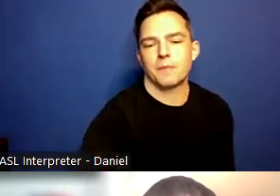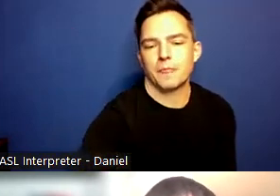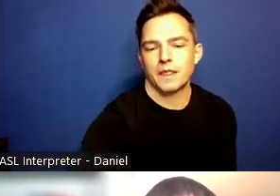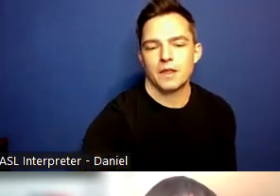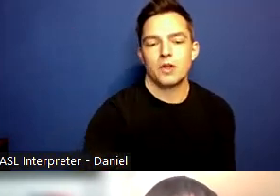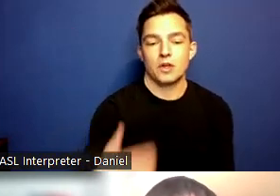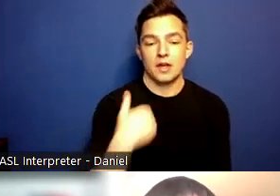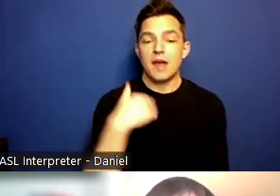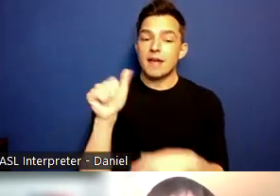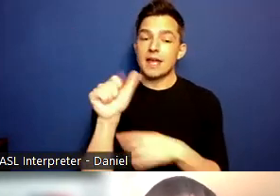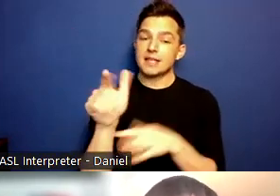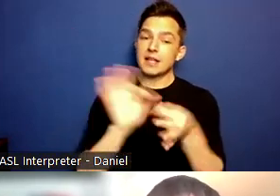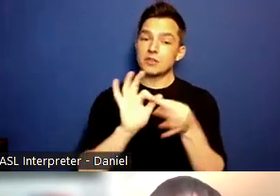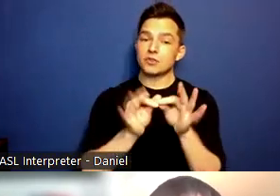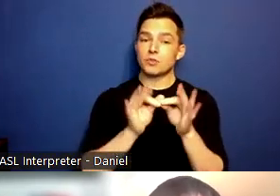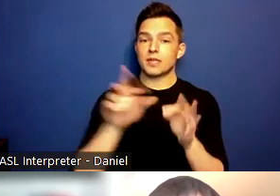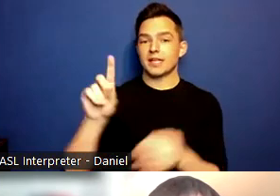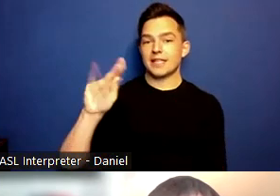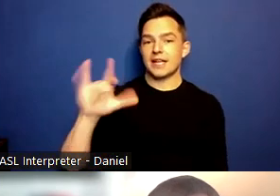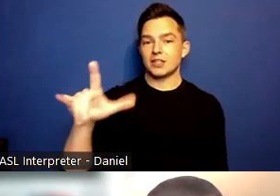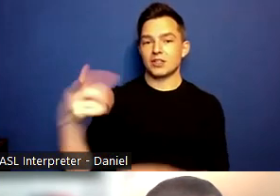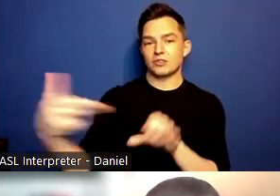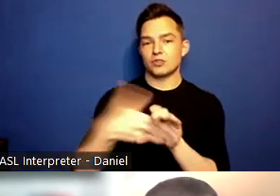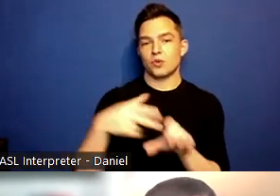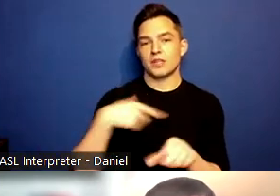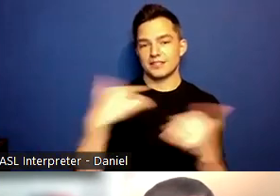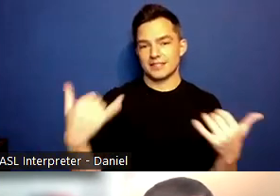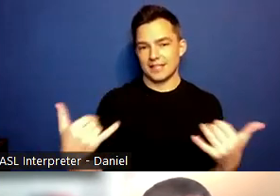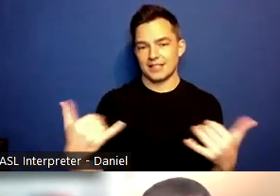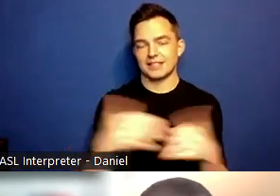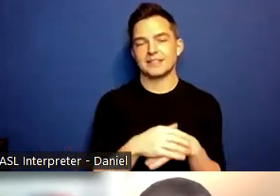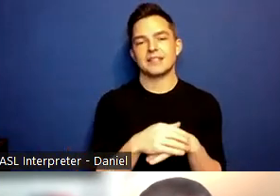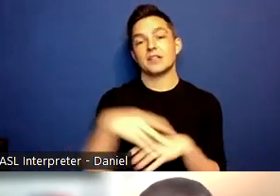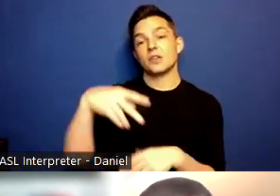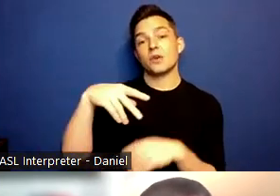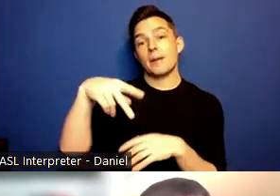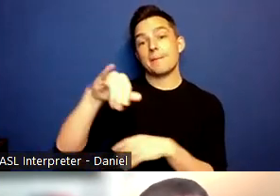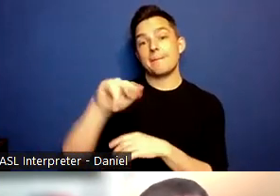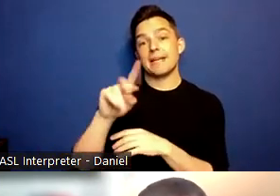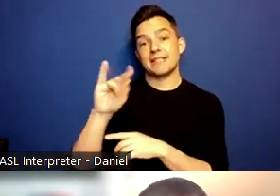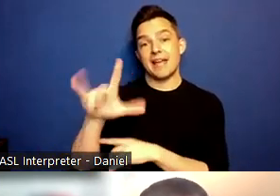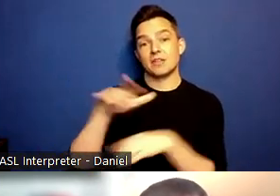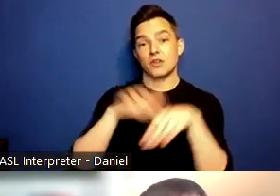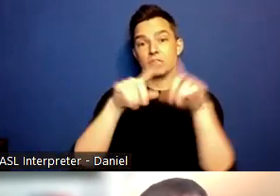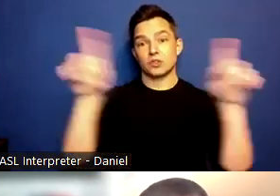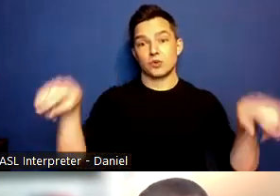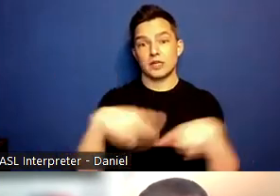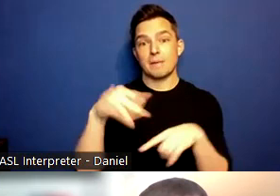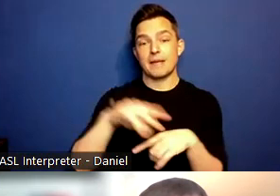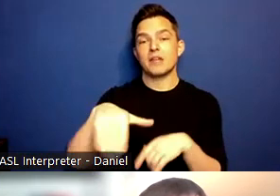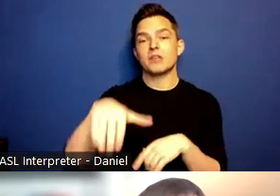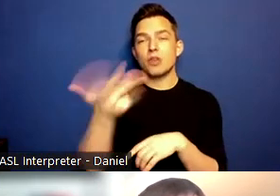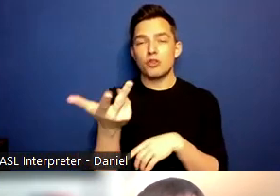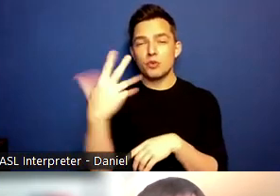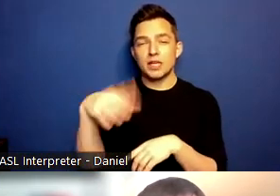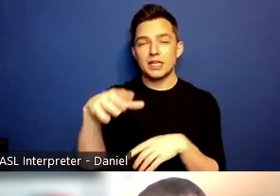ASL interpretation today. Daniel is here with us. To pin Daniel on your screen, please select the 3 dots in